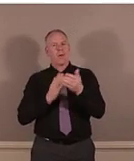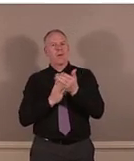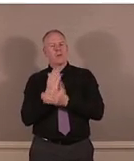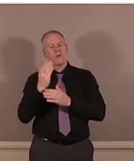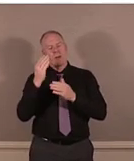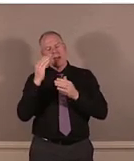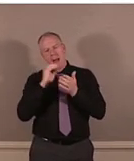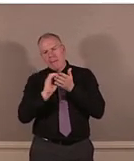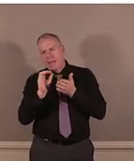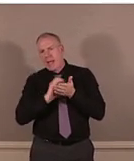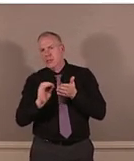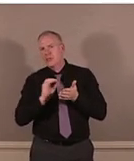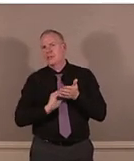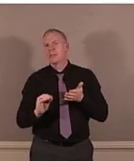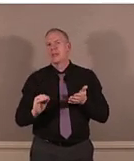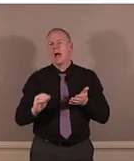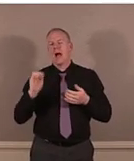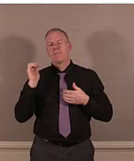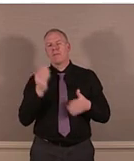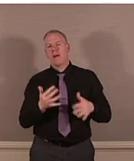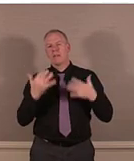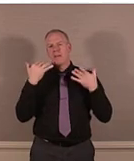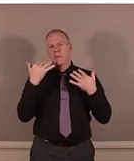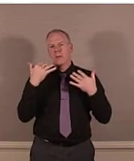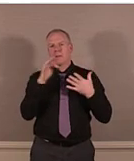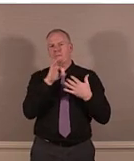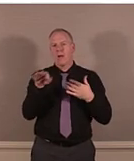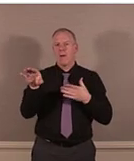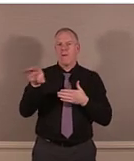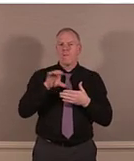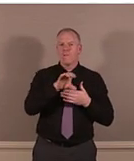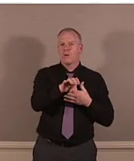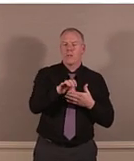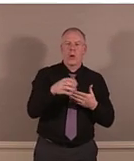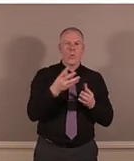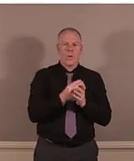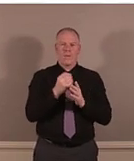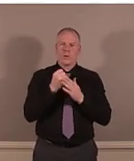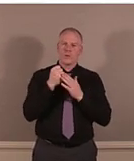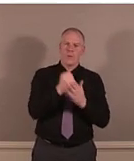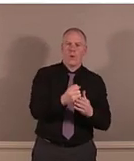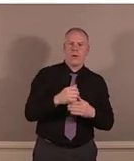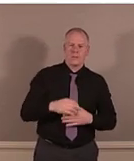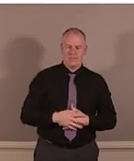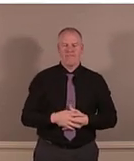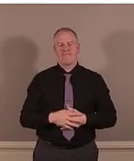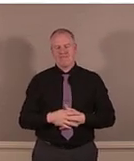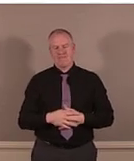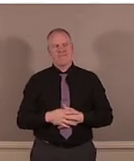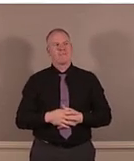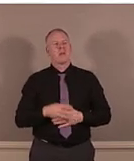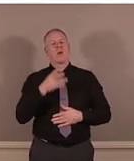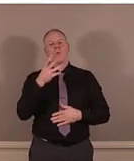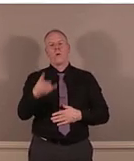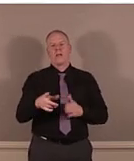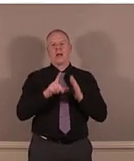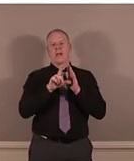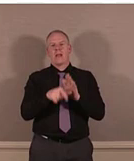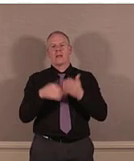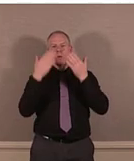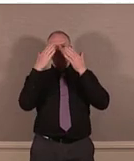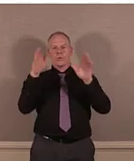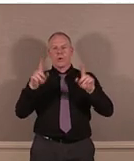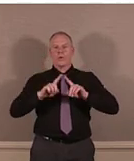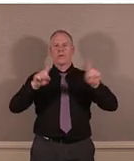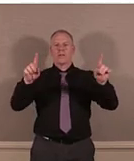applications, and it'll provide you an information on funding and supports. So, I will later on show you the different